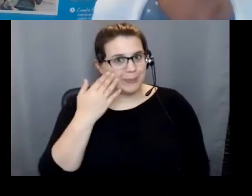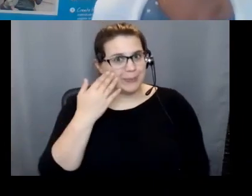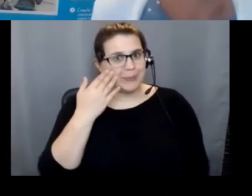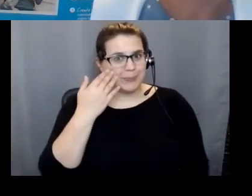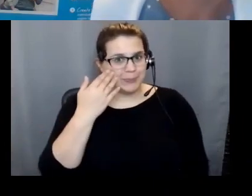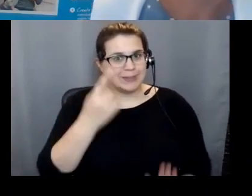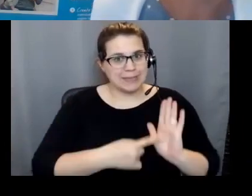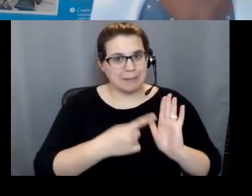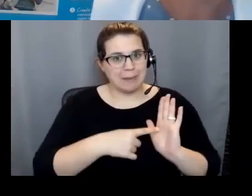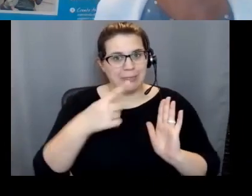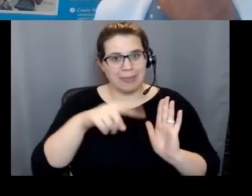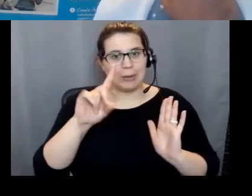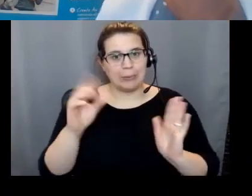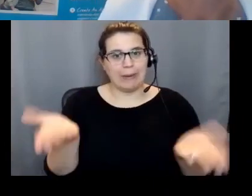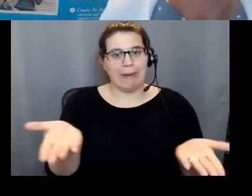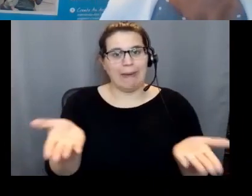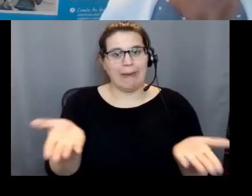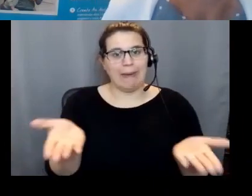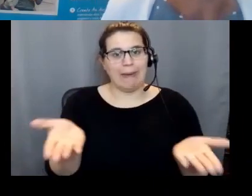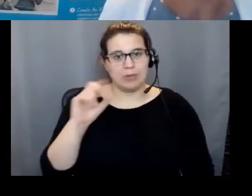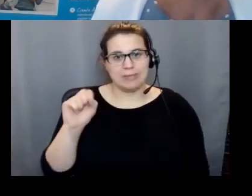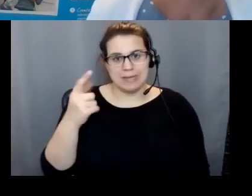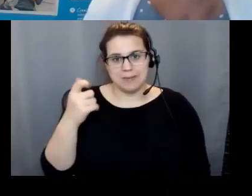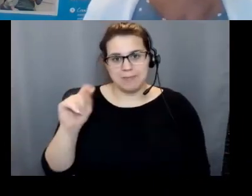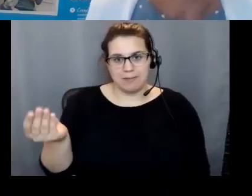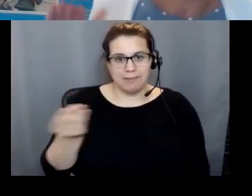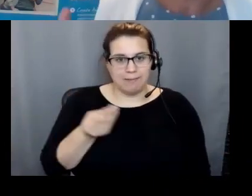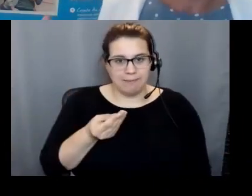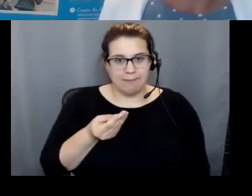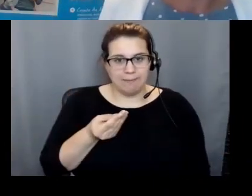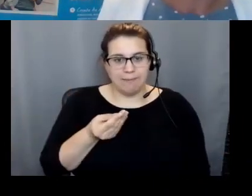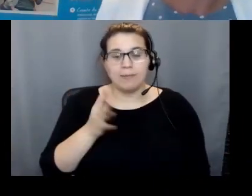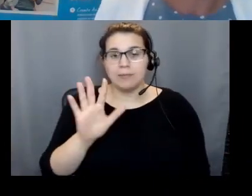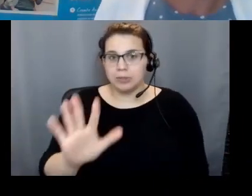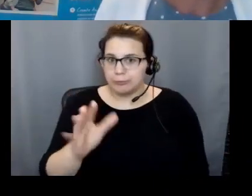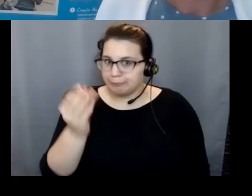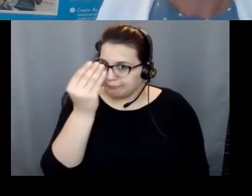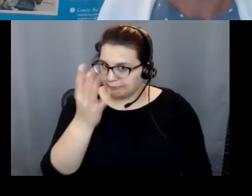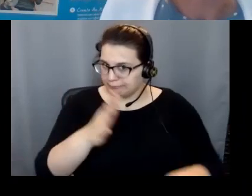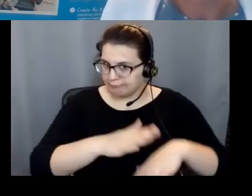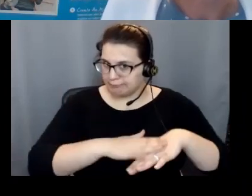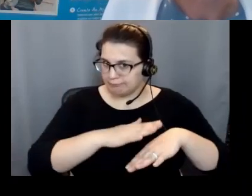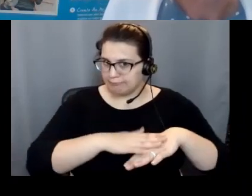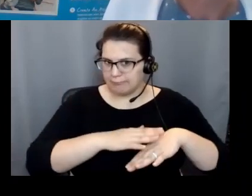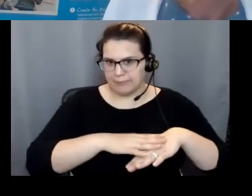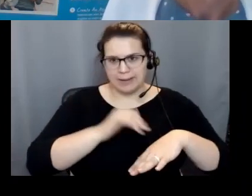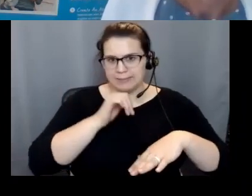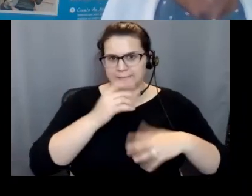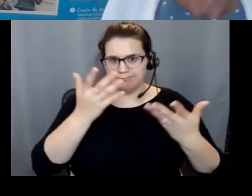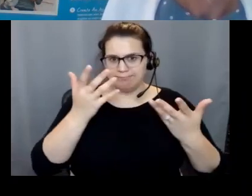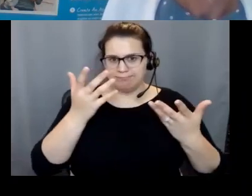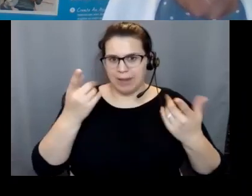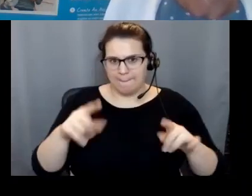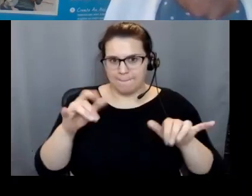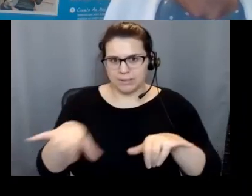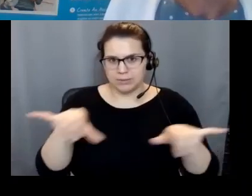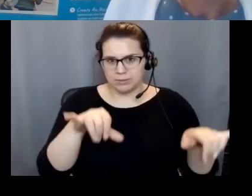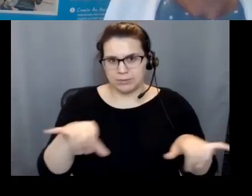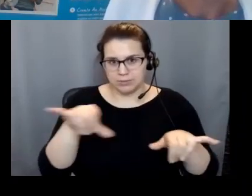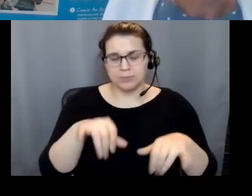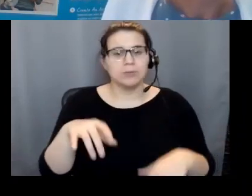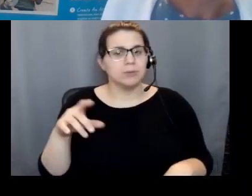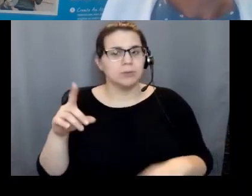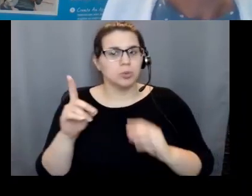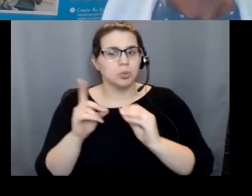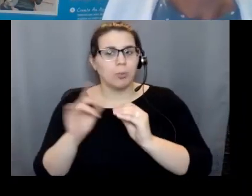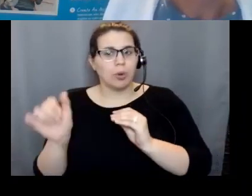have requested a statement. And so just so folks know that that's not necessarily uncommon. And then we have another